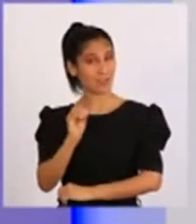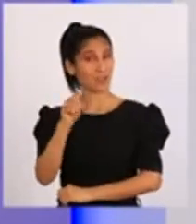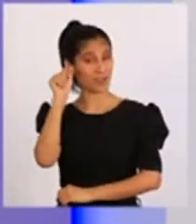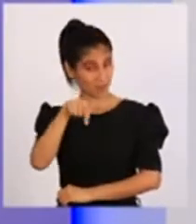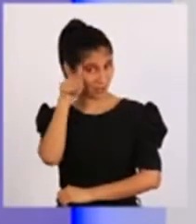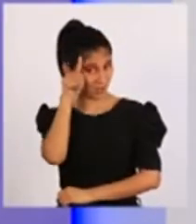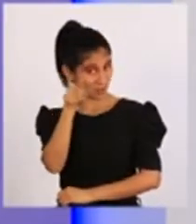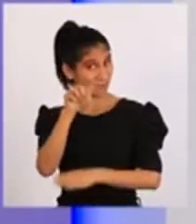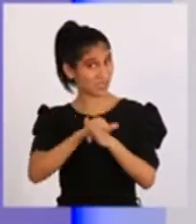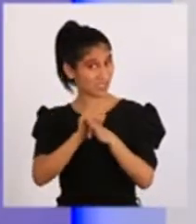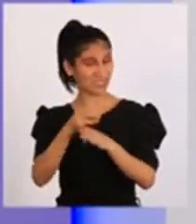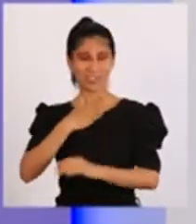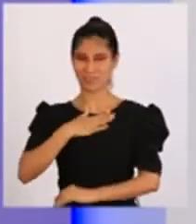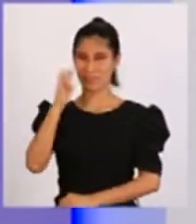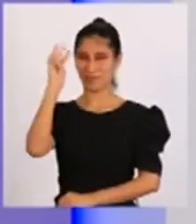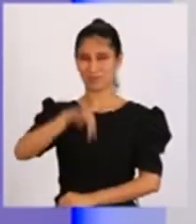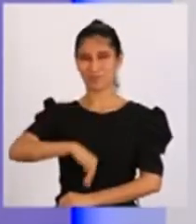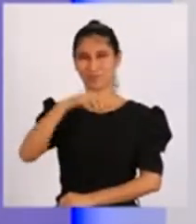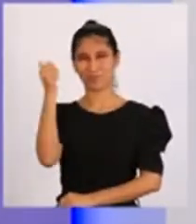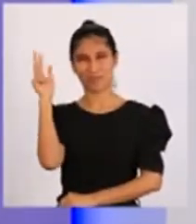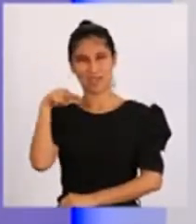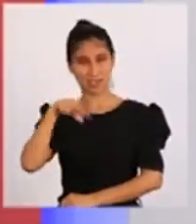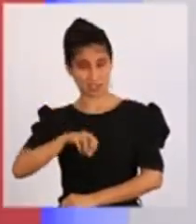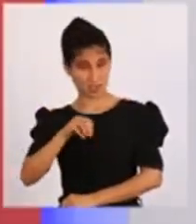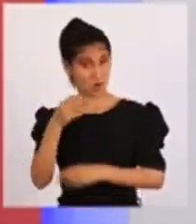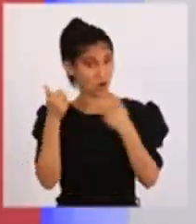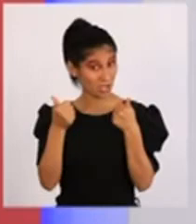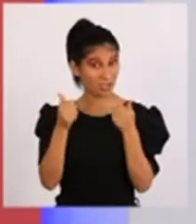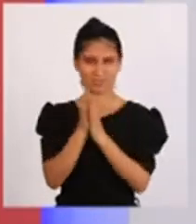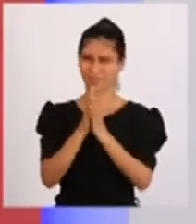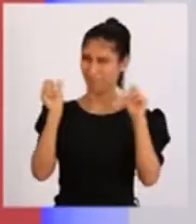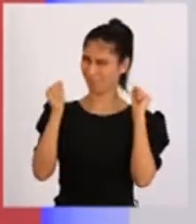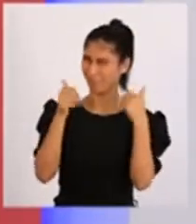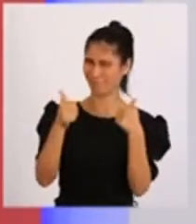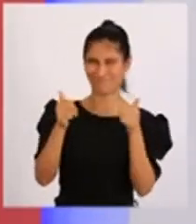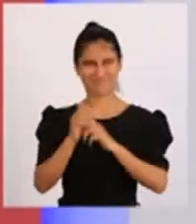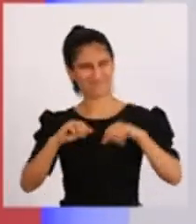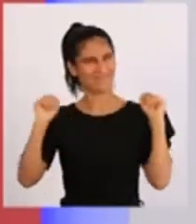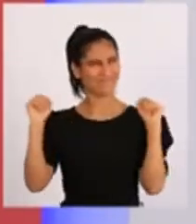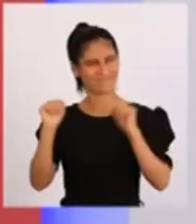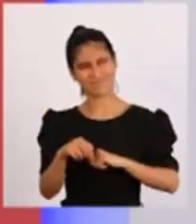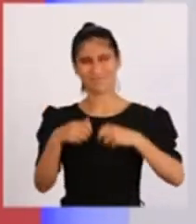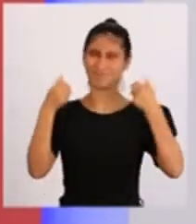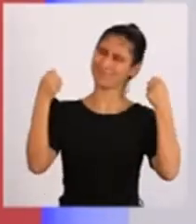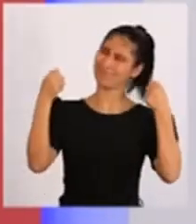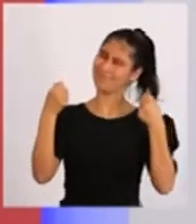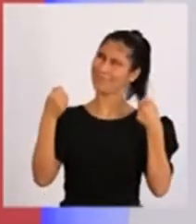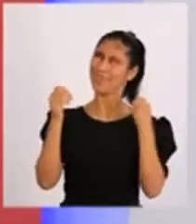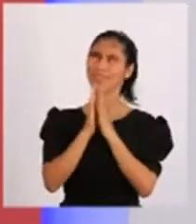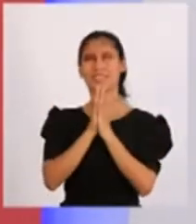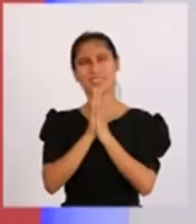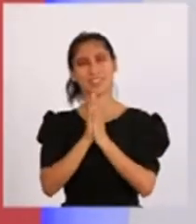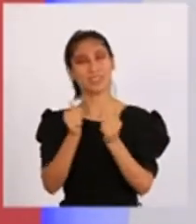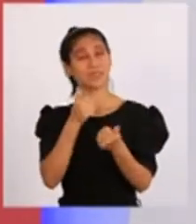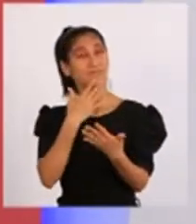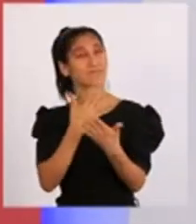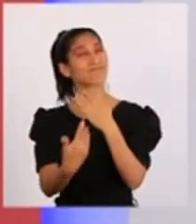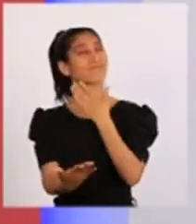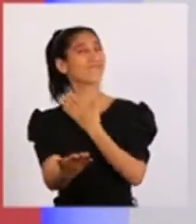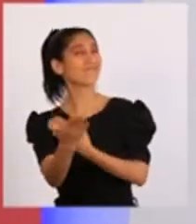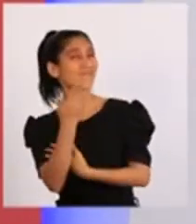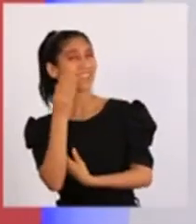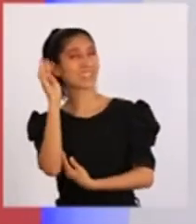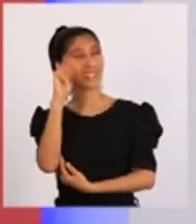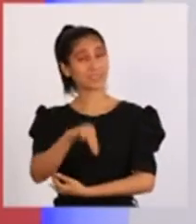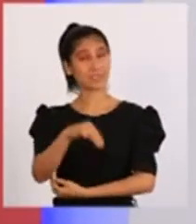turn. Yo seré Marino esta vez, ¿ok? Oh, ok, muy bien, muy bien. Oh. Good morning,